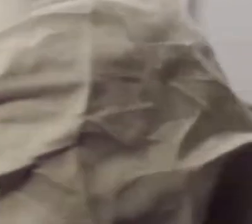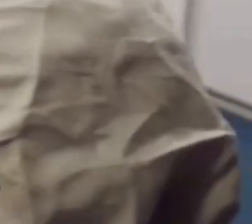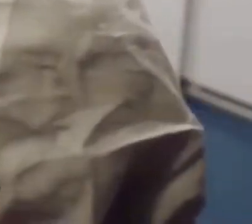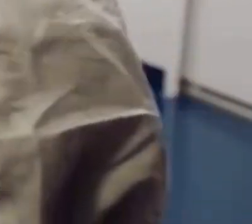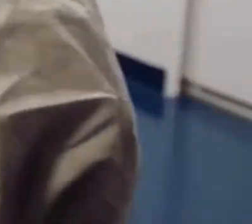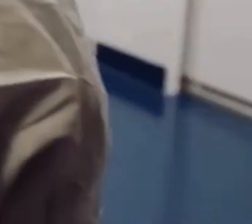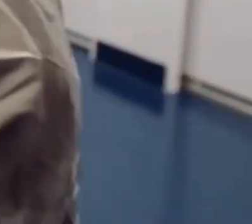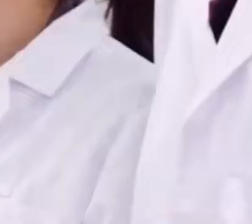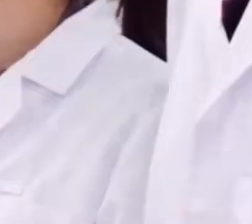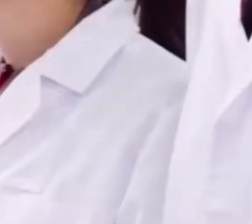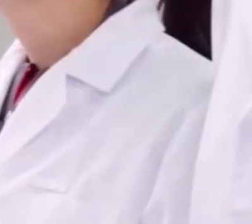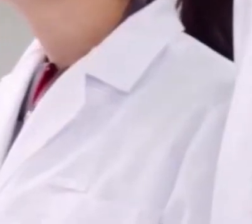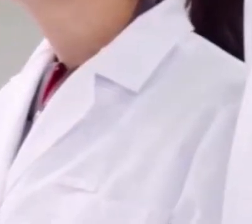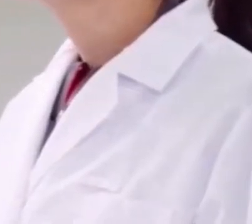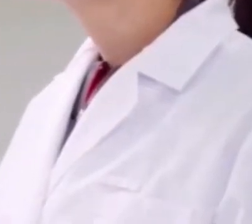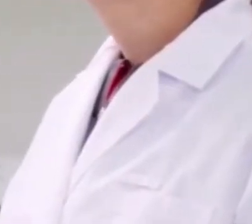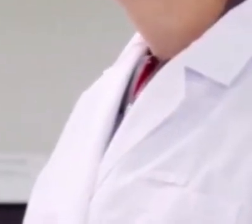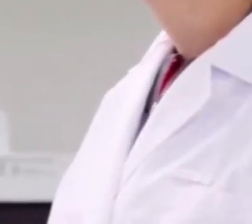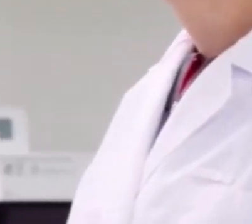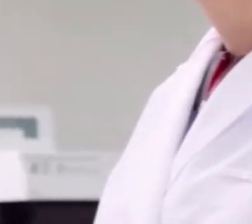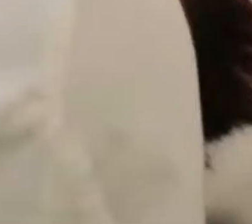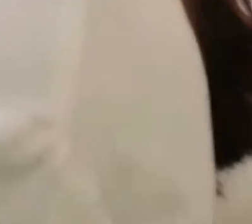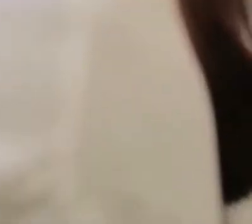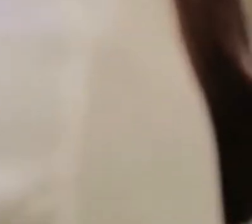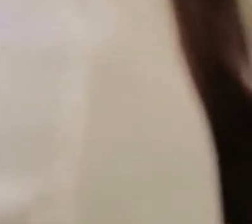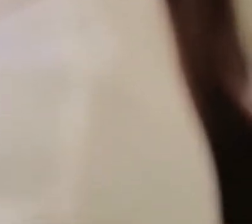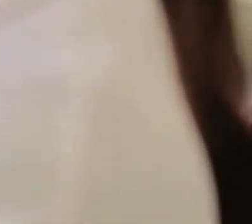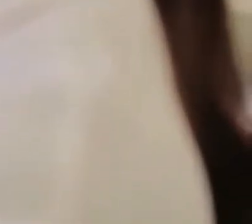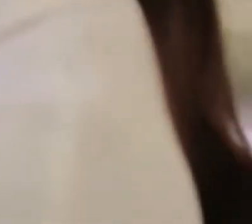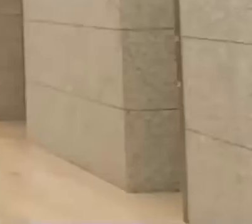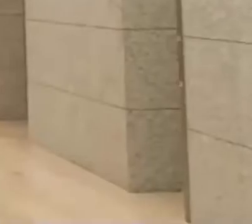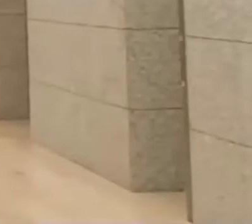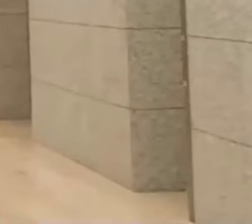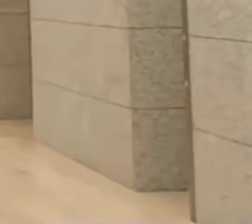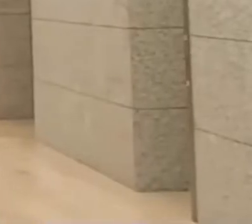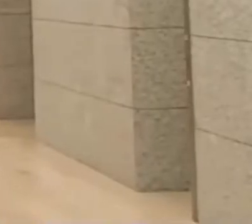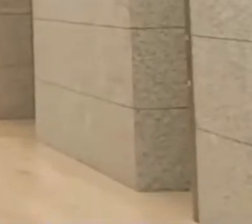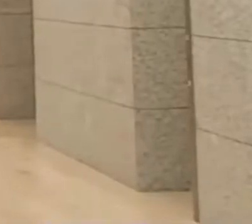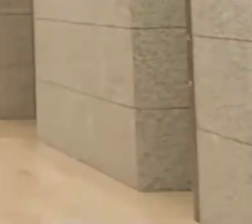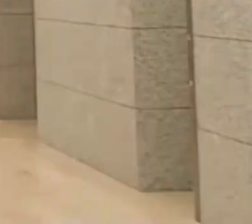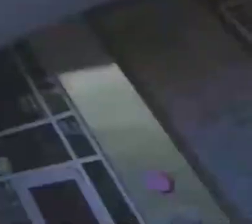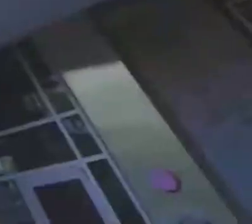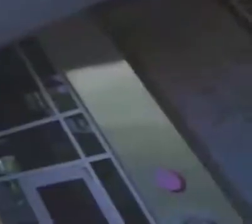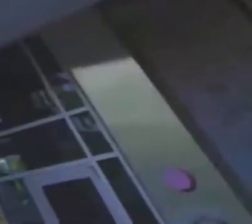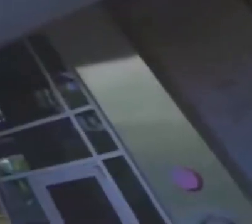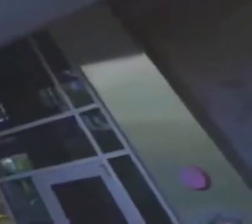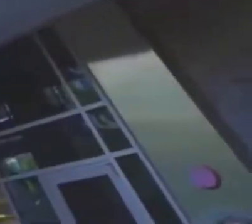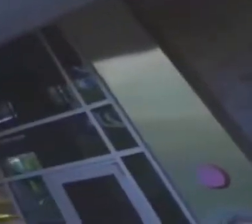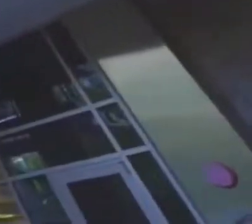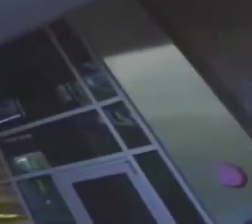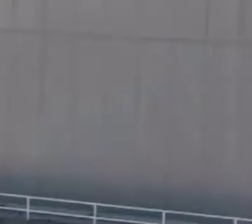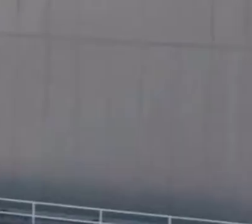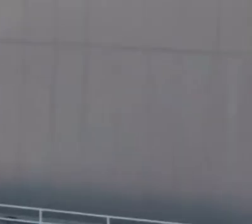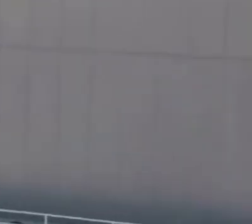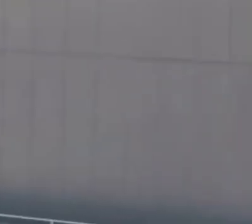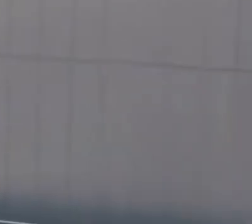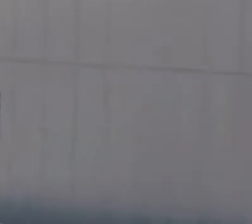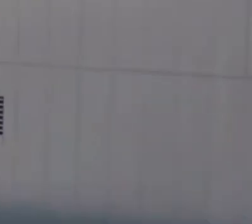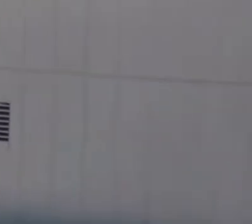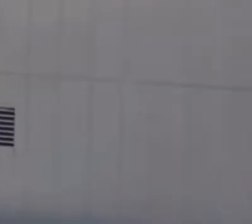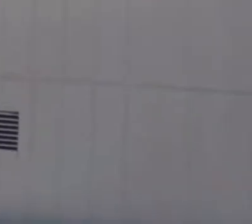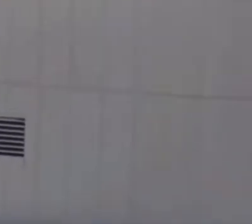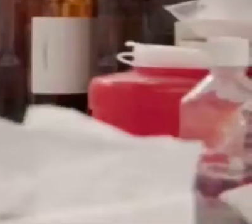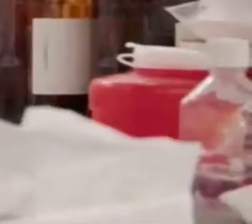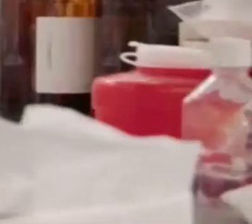of patients for almost 240 years, and we are now in over 80 countries and regions,